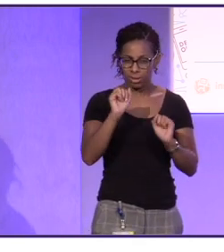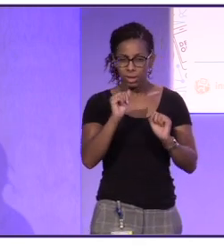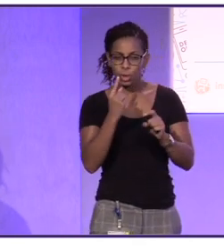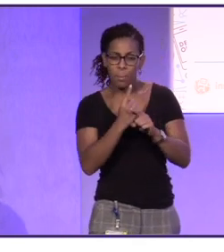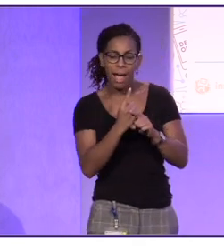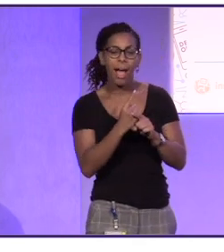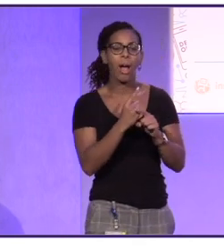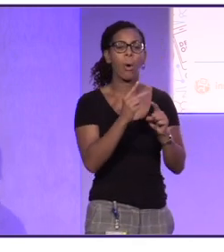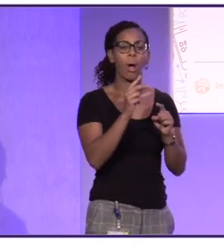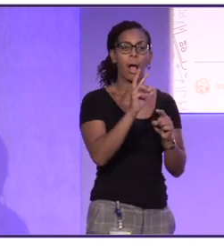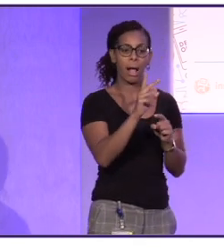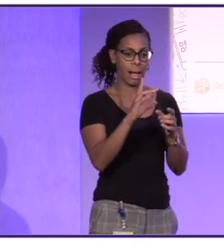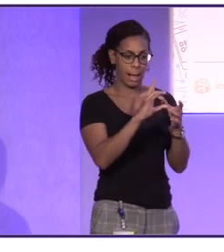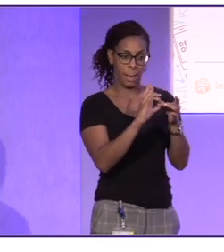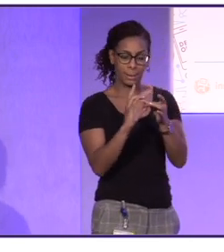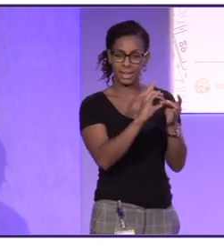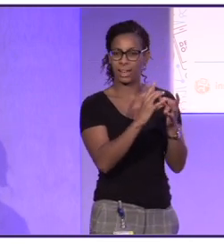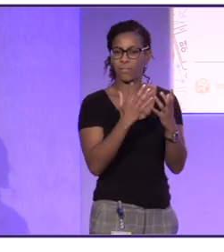software engineering.